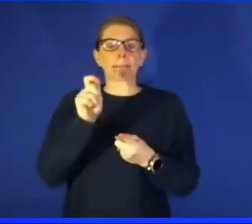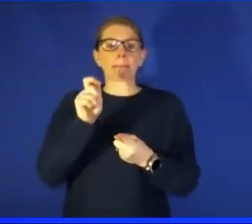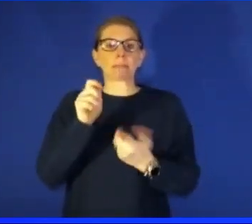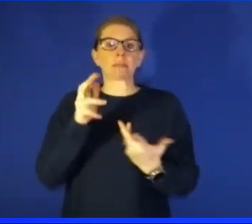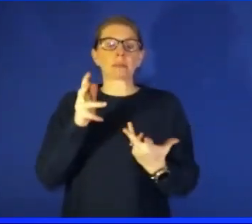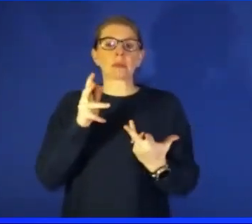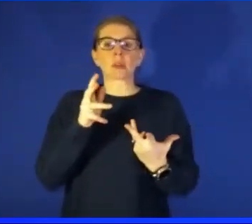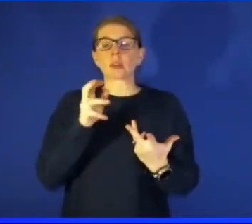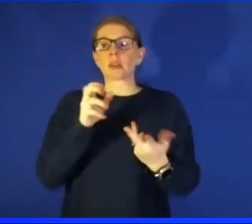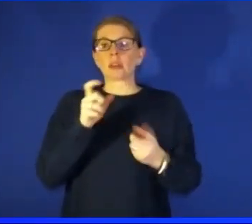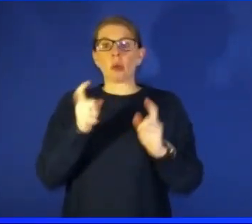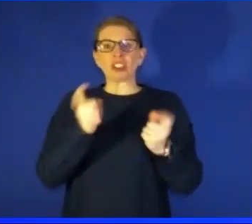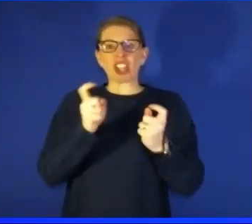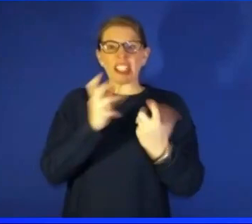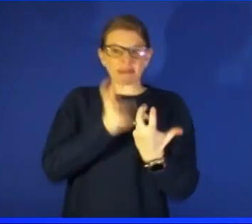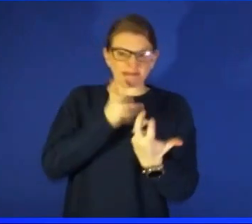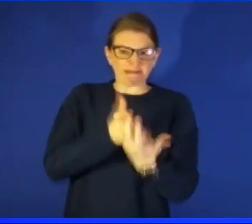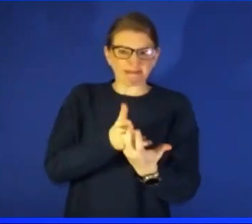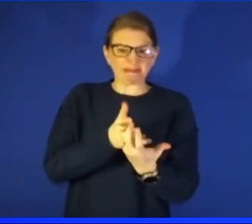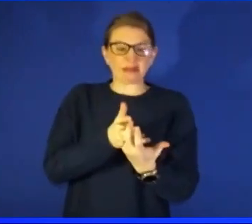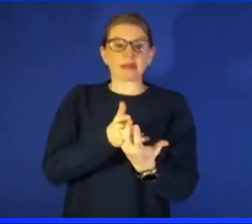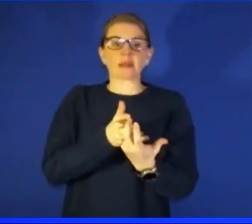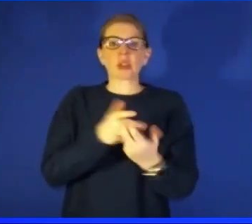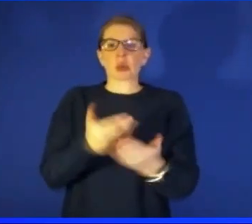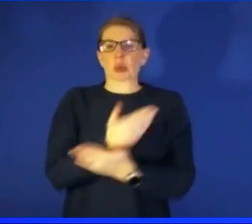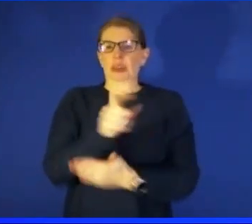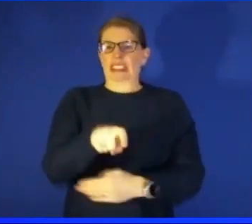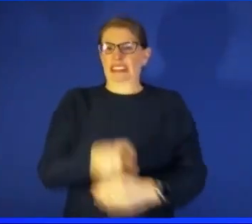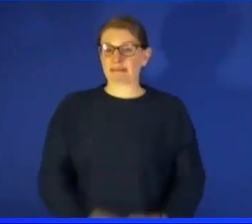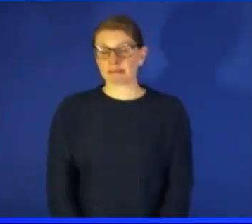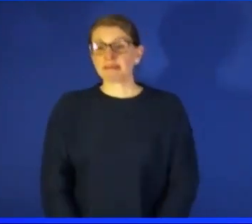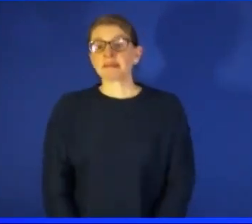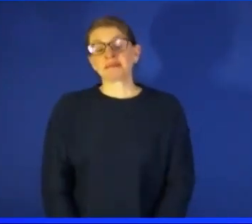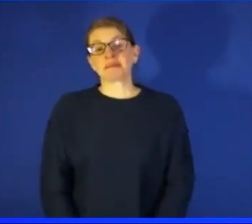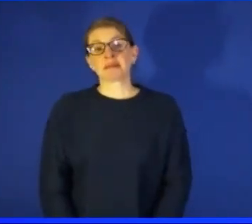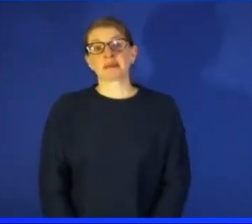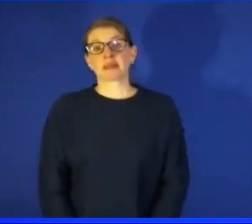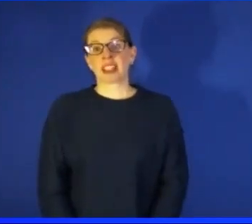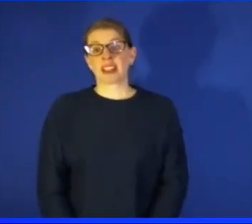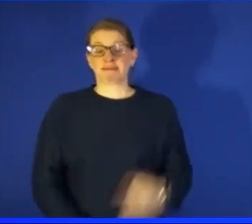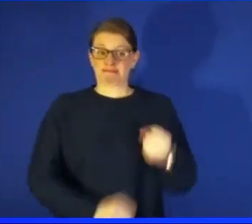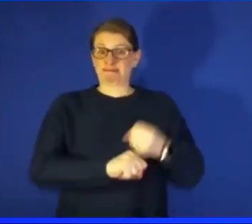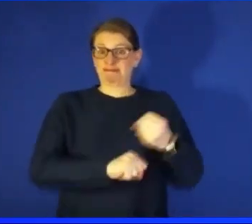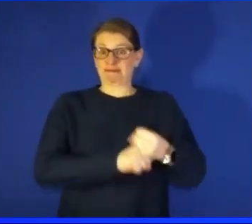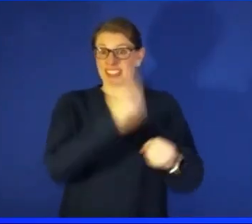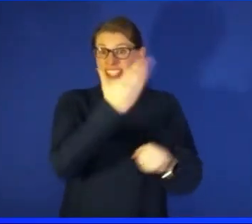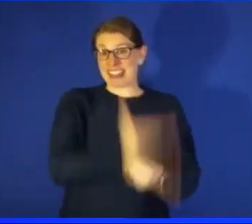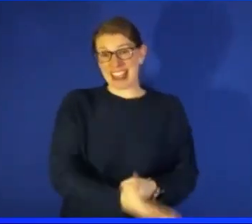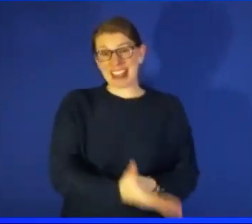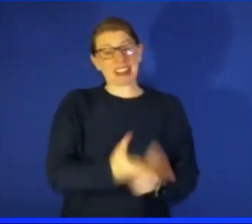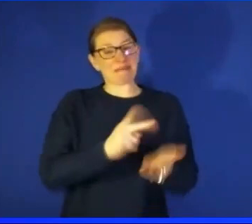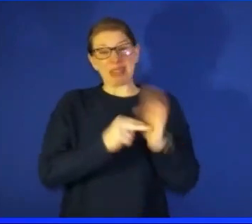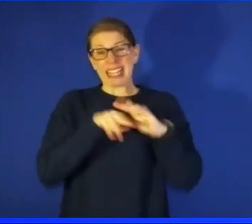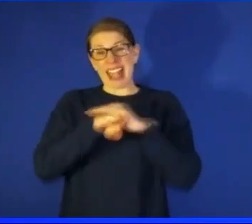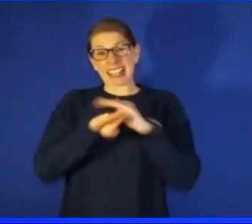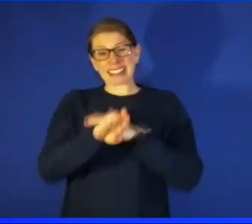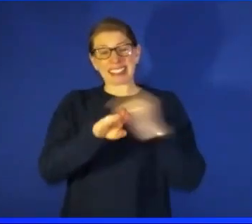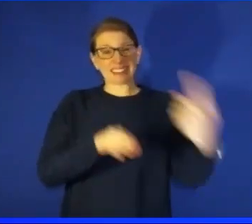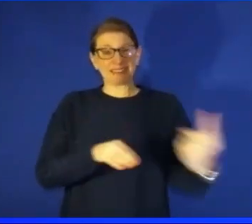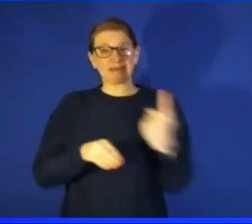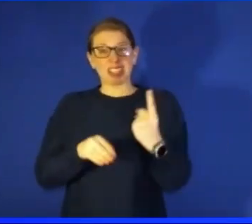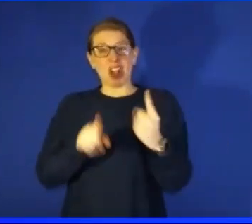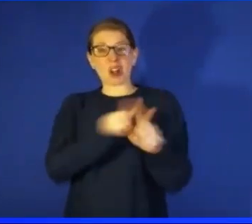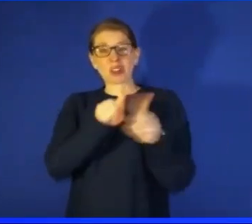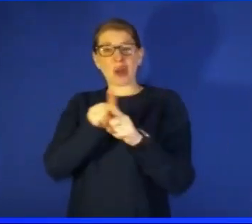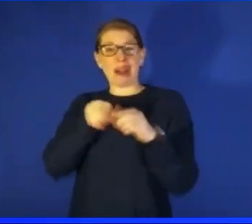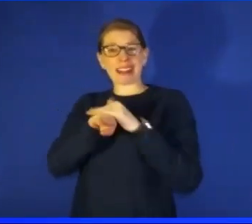things differently. And so it's just being there for them and having, that access to you as a provider to be able to